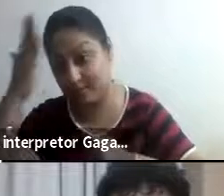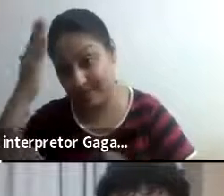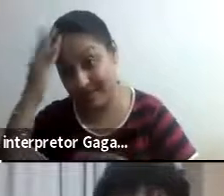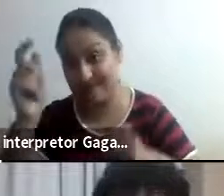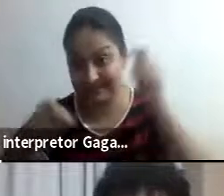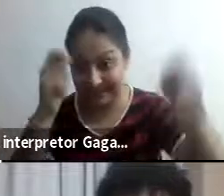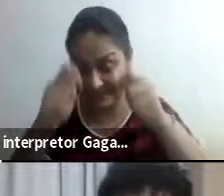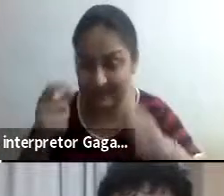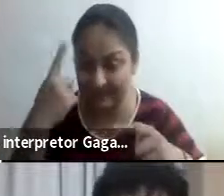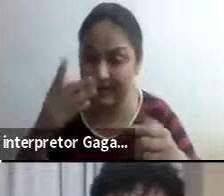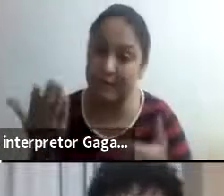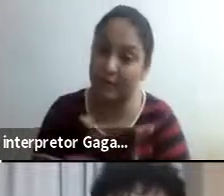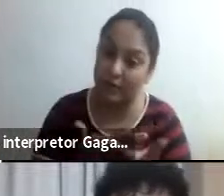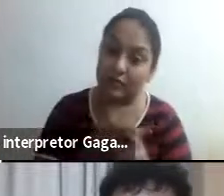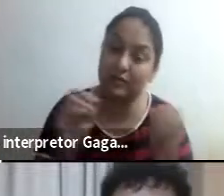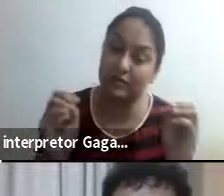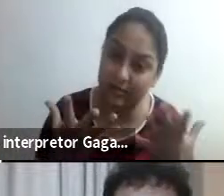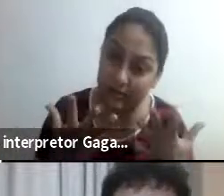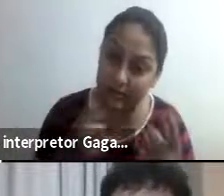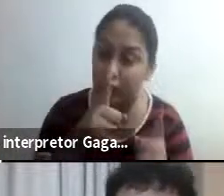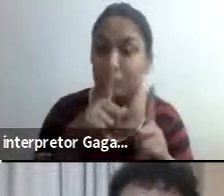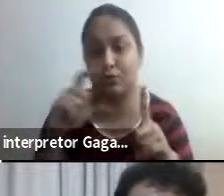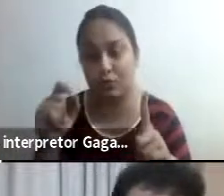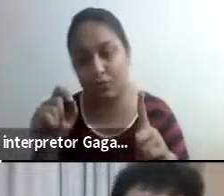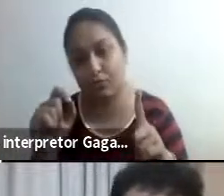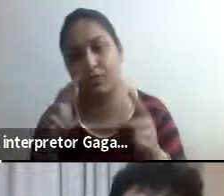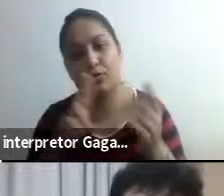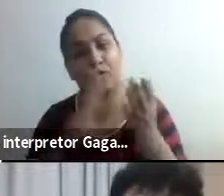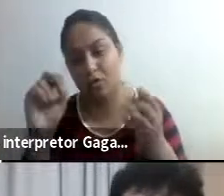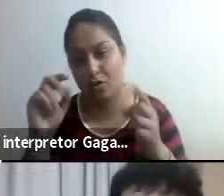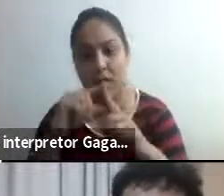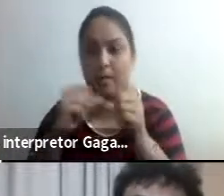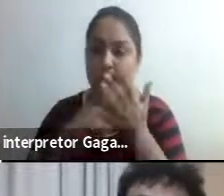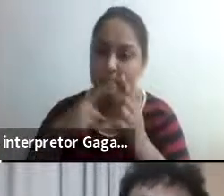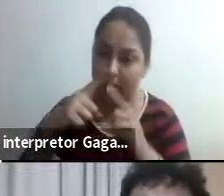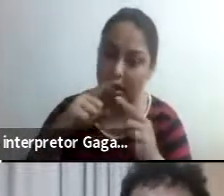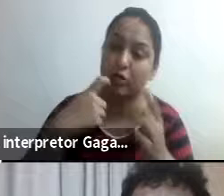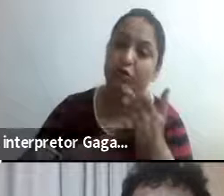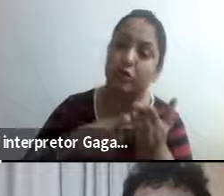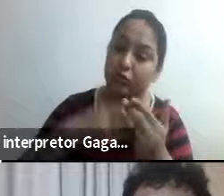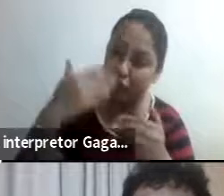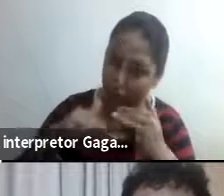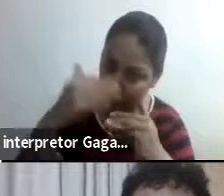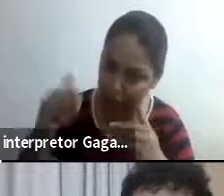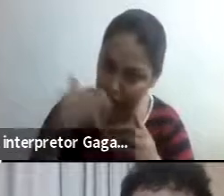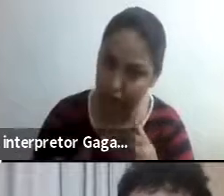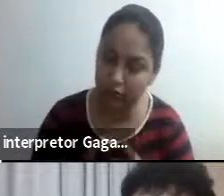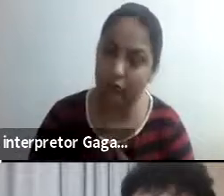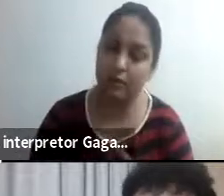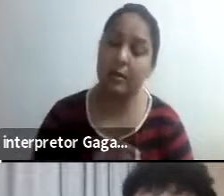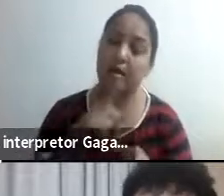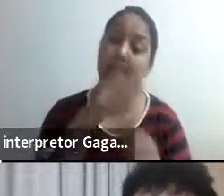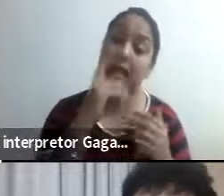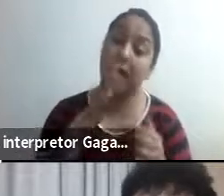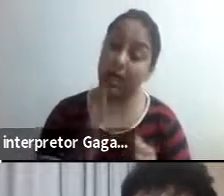point, they began to do what they do, not as part of their indigenous ritual, but as